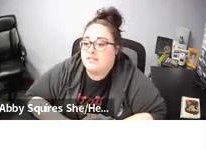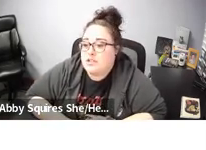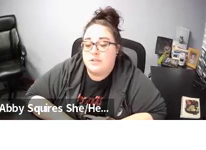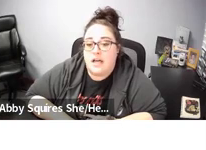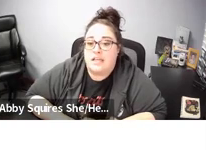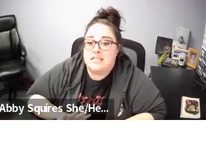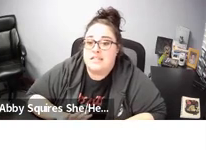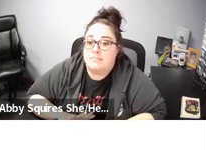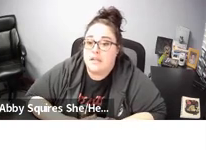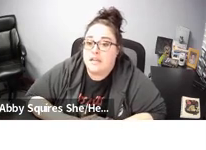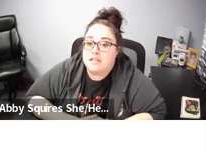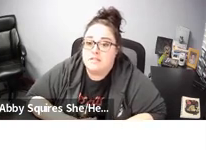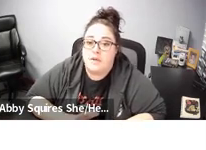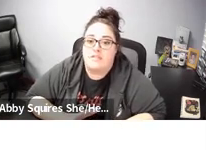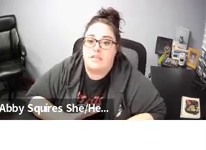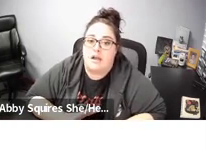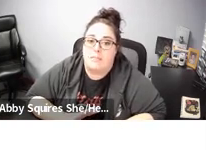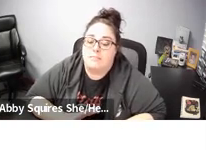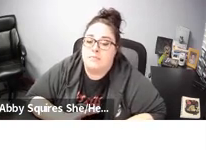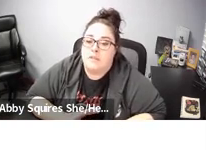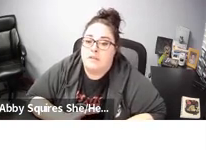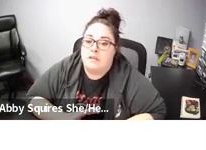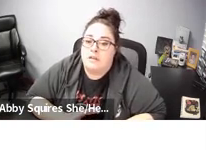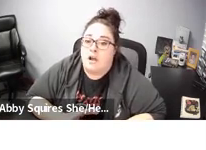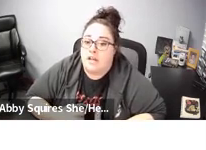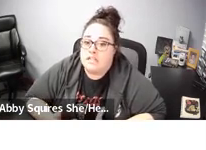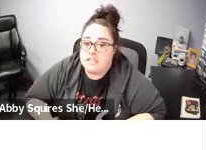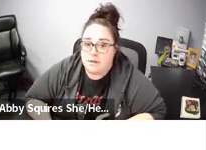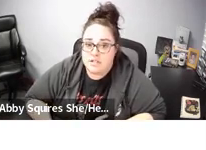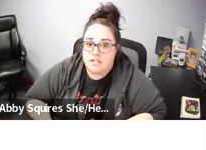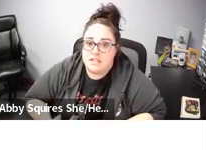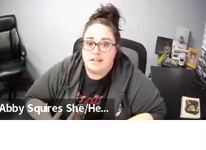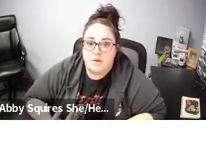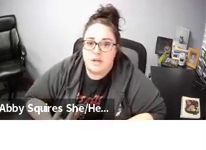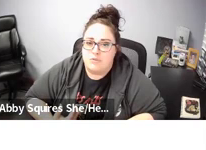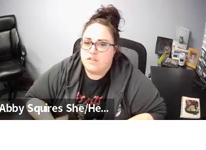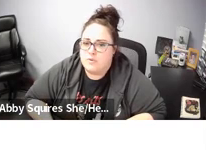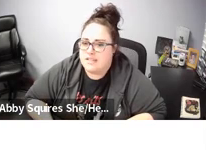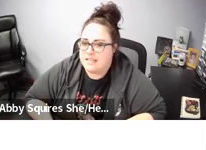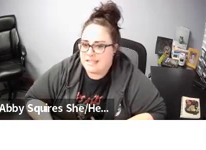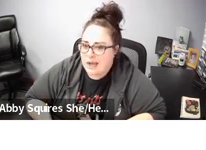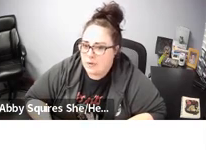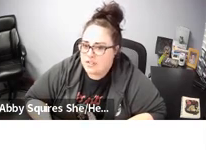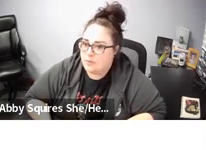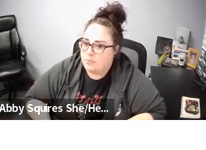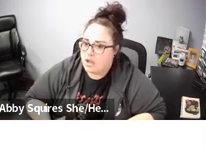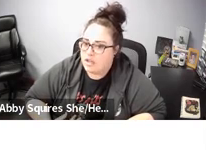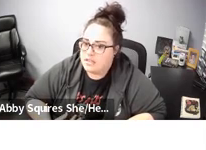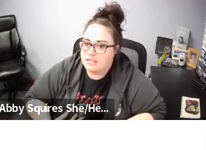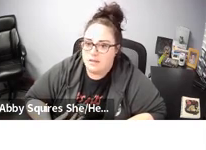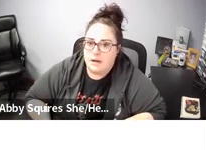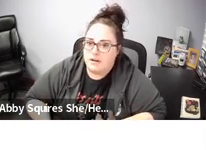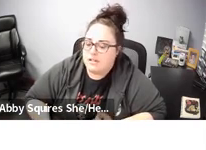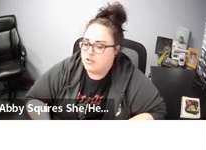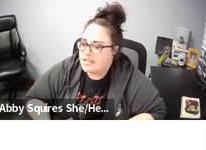provide individualized meetings with our AT specialists, and you can review and test out different